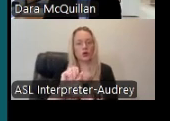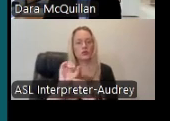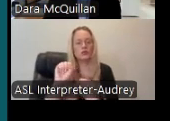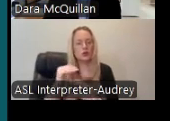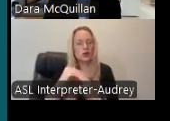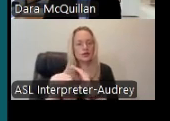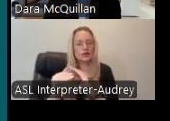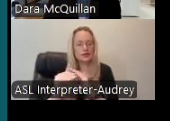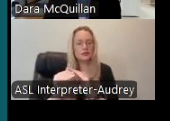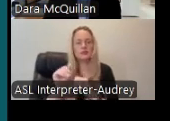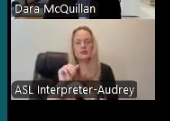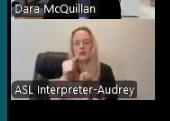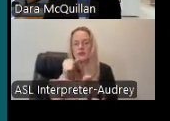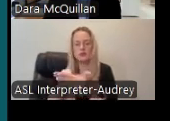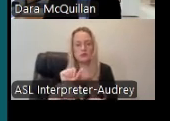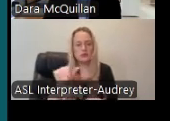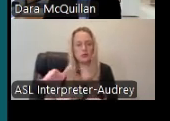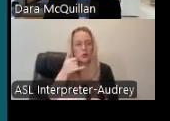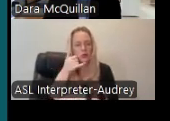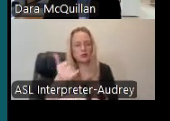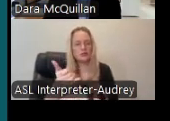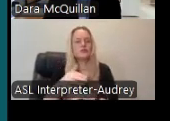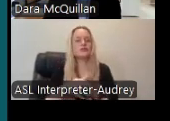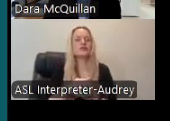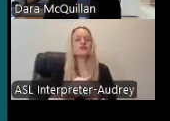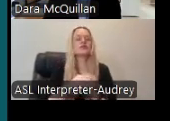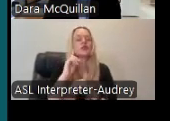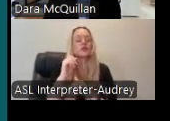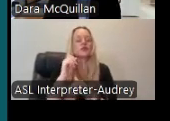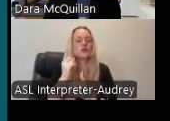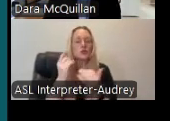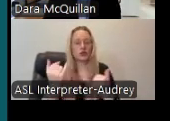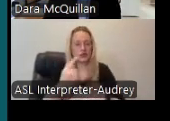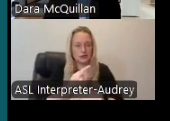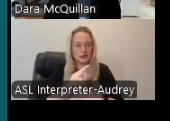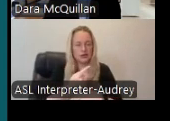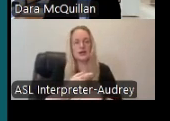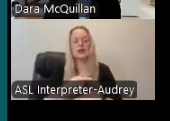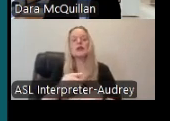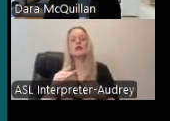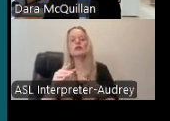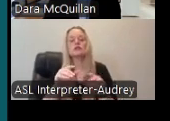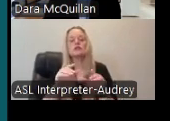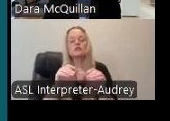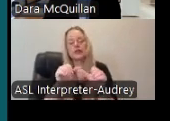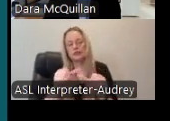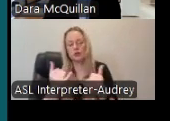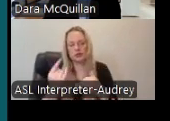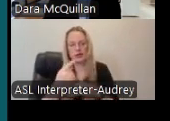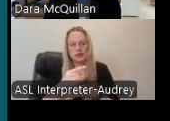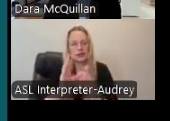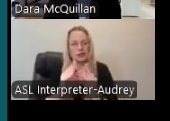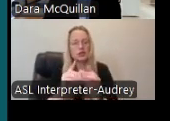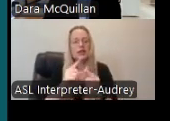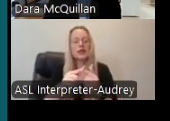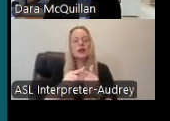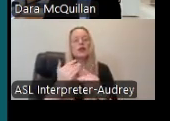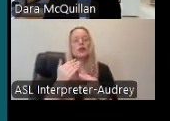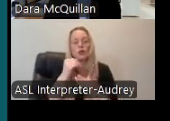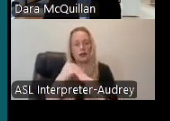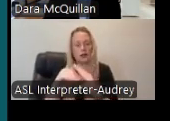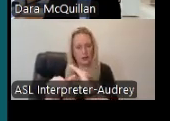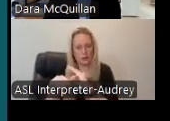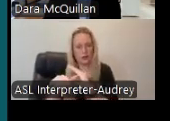hearing and spoken testimony, and at next week's continuation of tonight's session, and by electronic mail